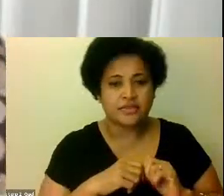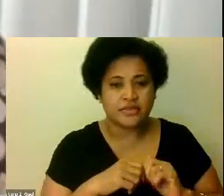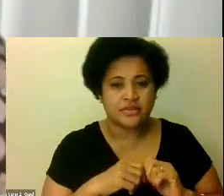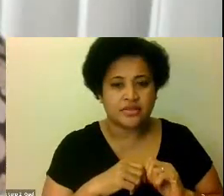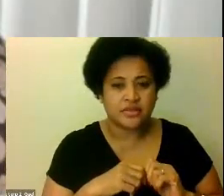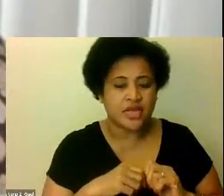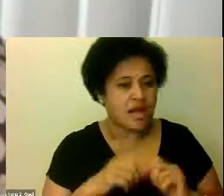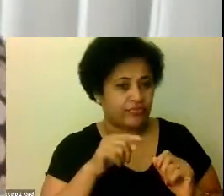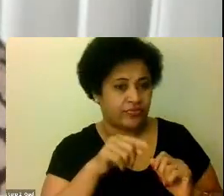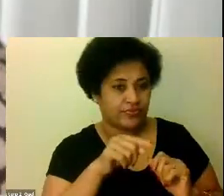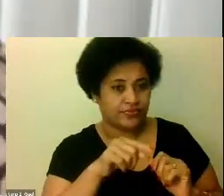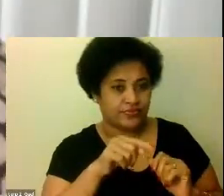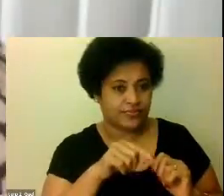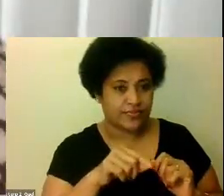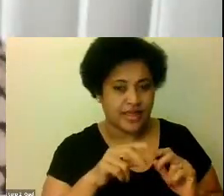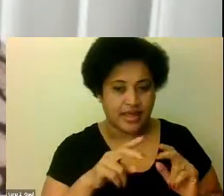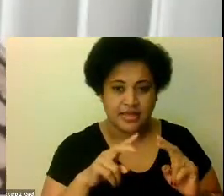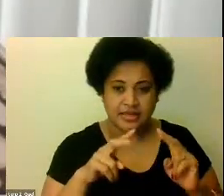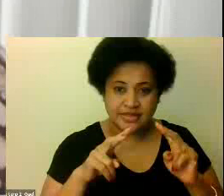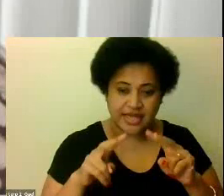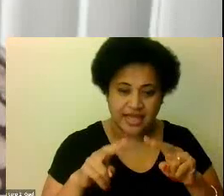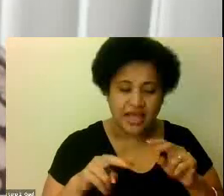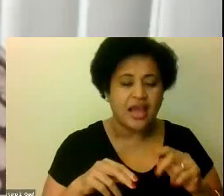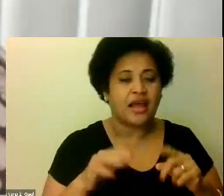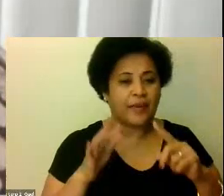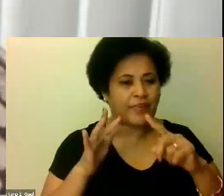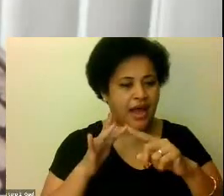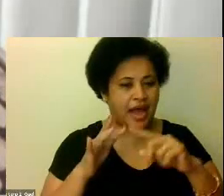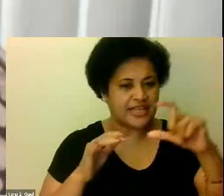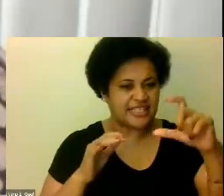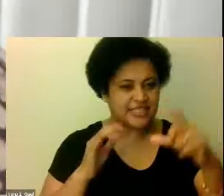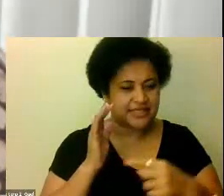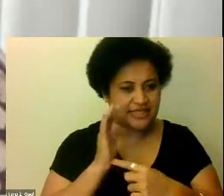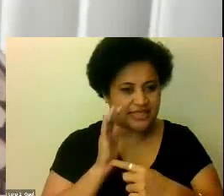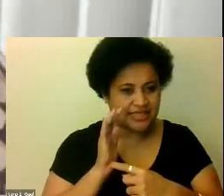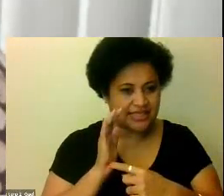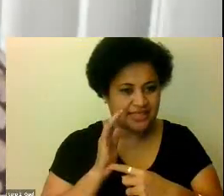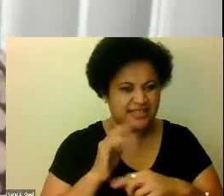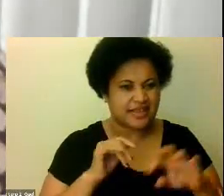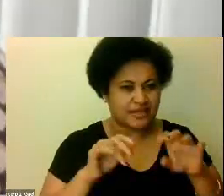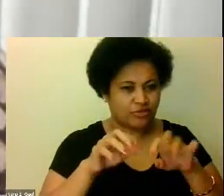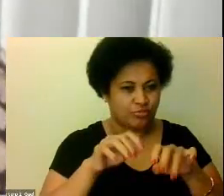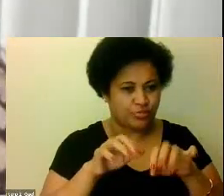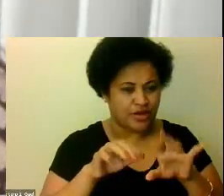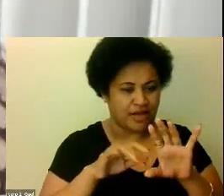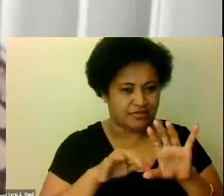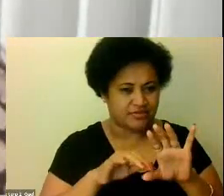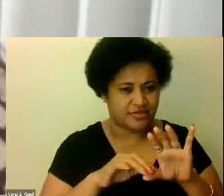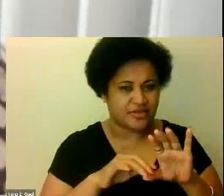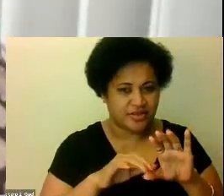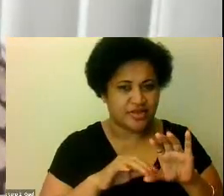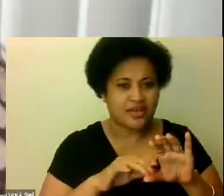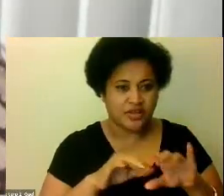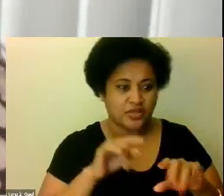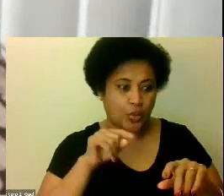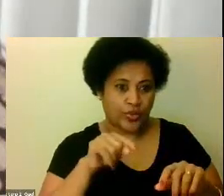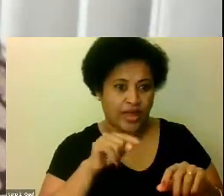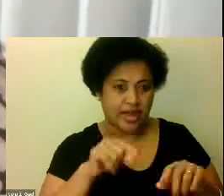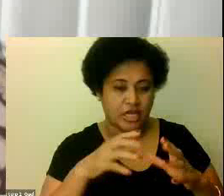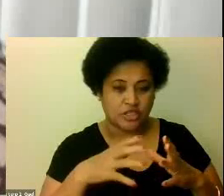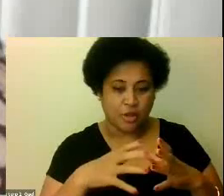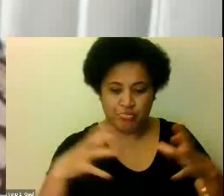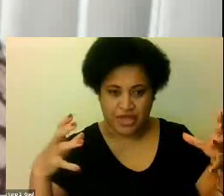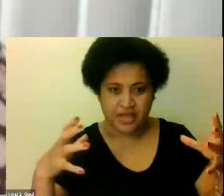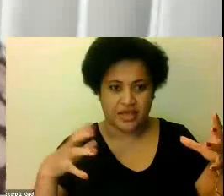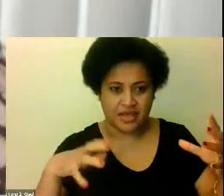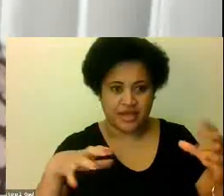at the ICT sector as a big sector, but then also looking at the digital impacts of human rights,